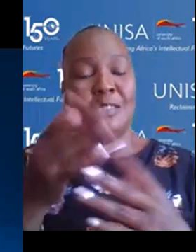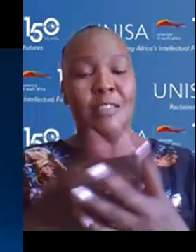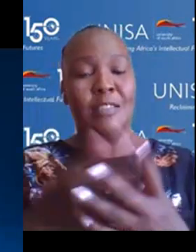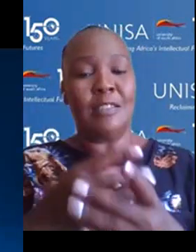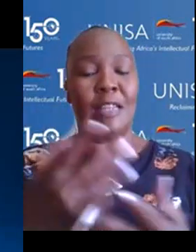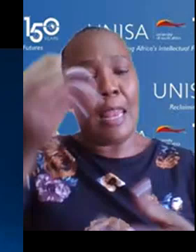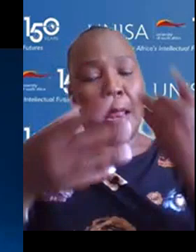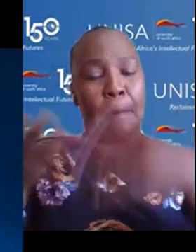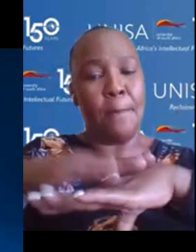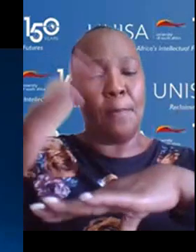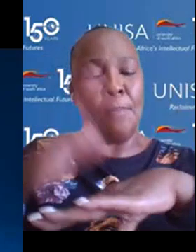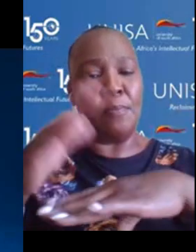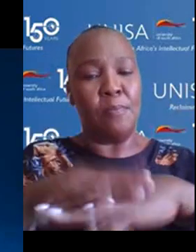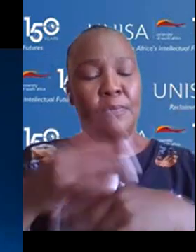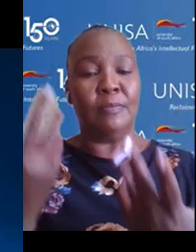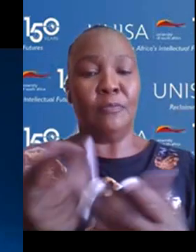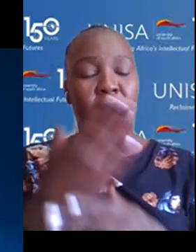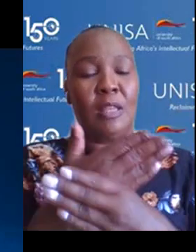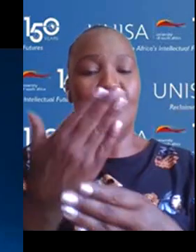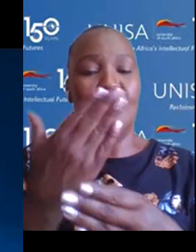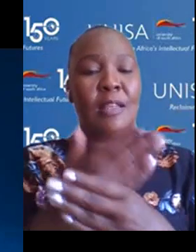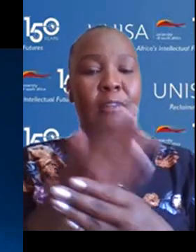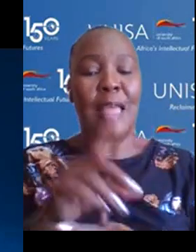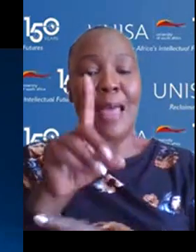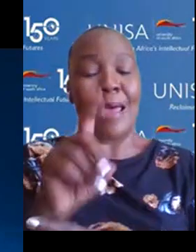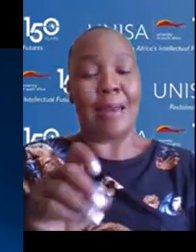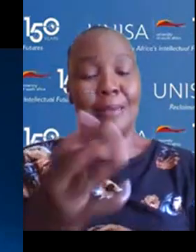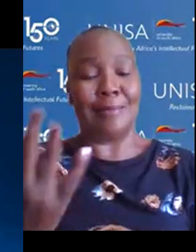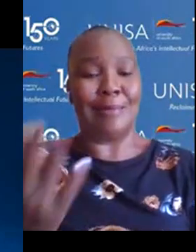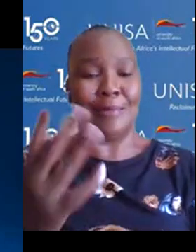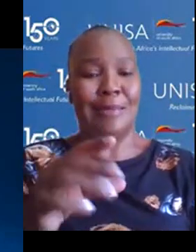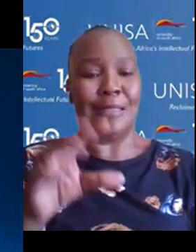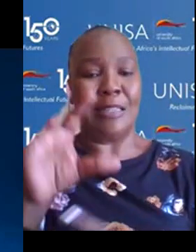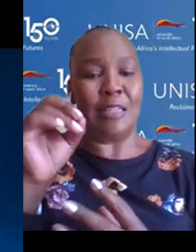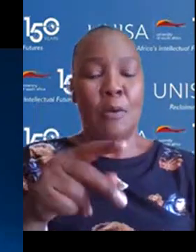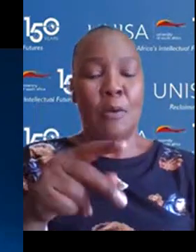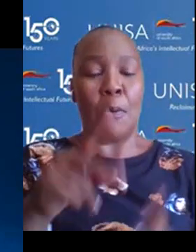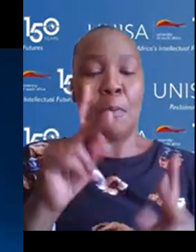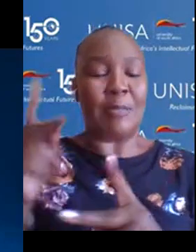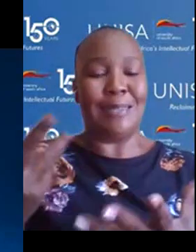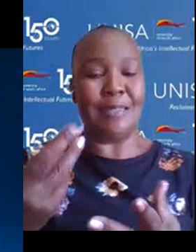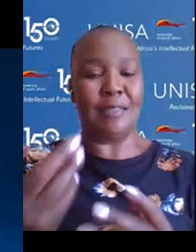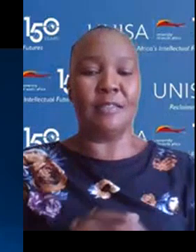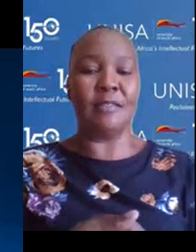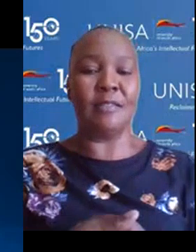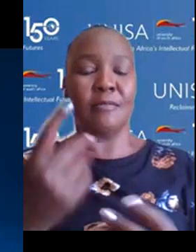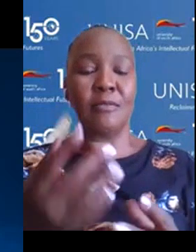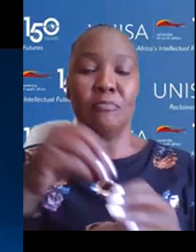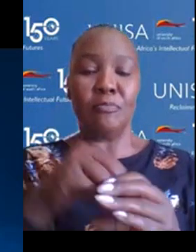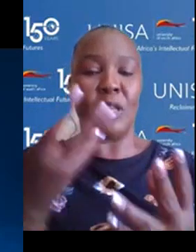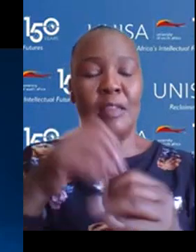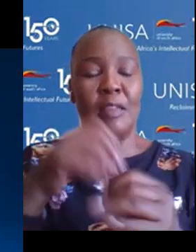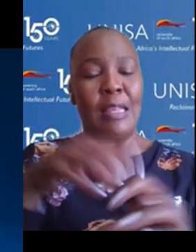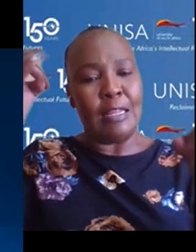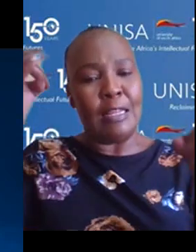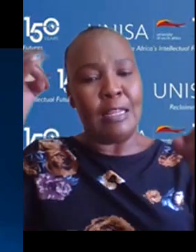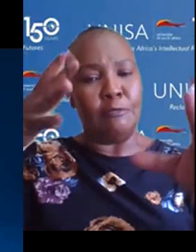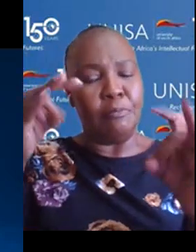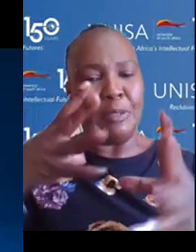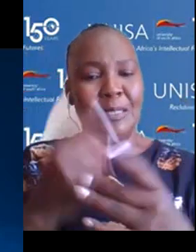about it. Hover over the file, then right-click and select Properties. Here we are given information about the